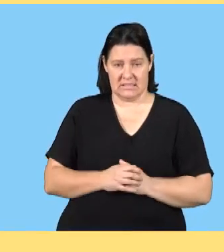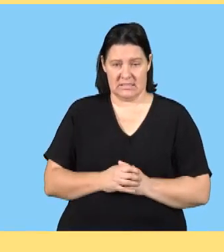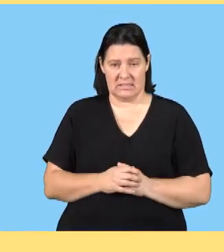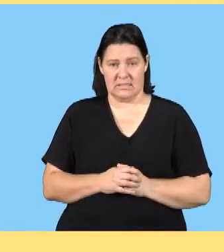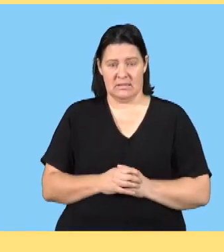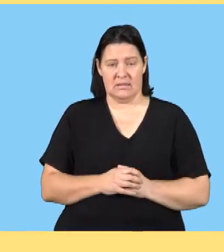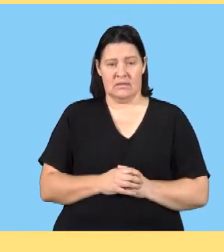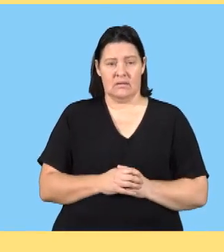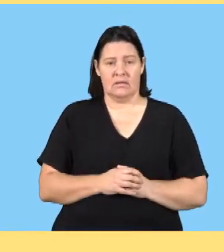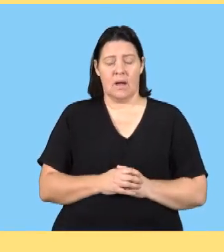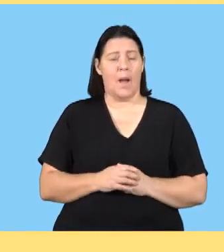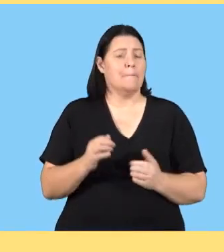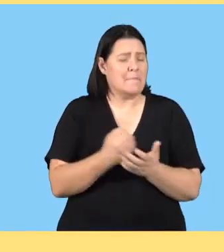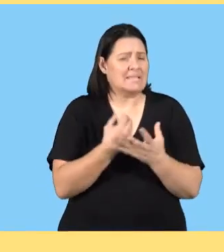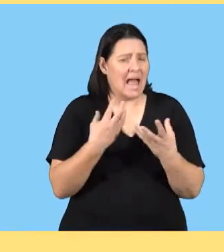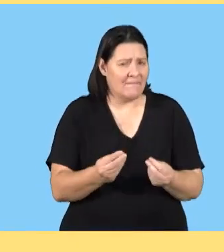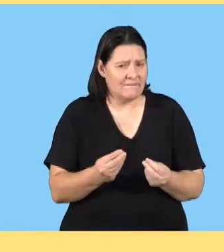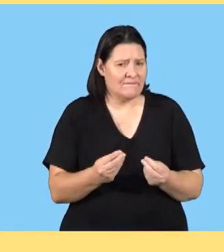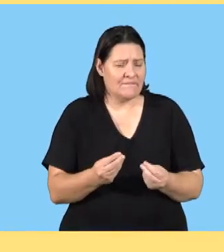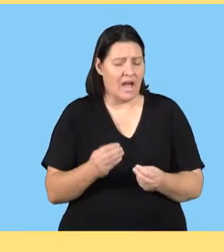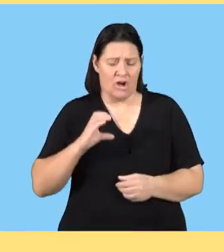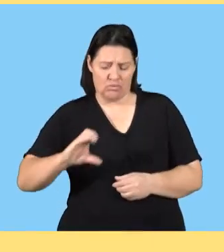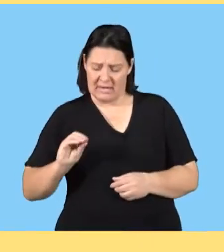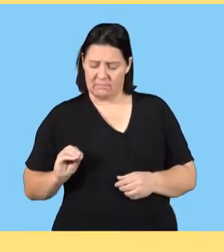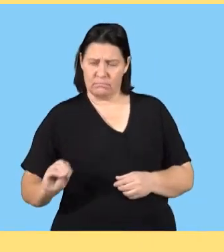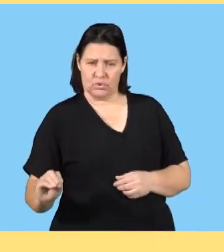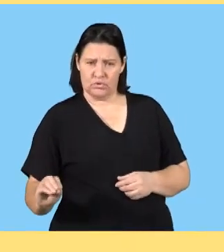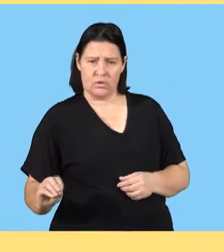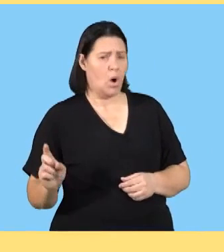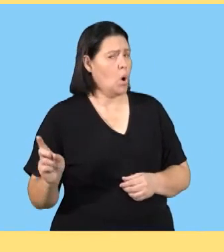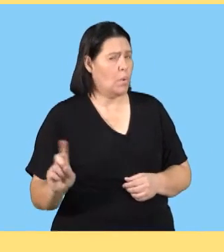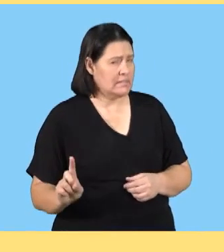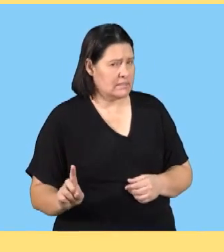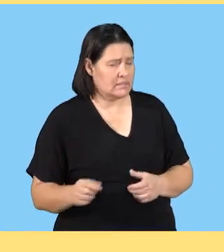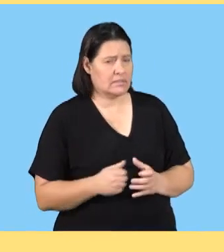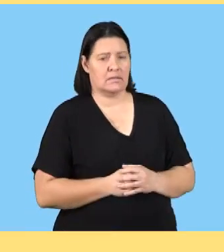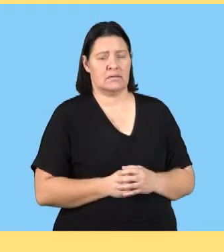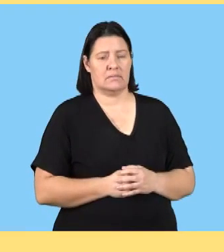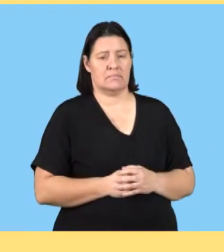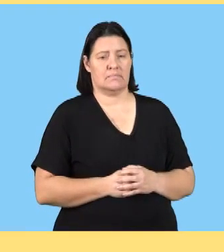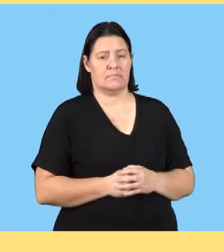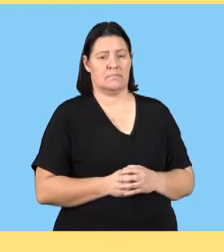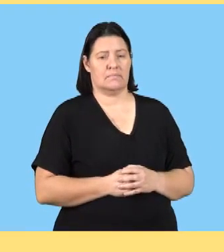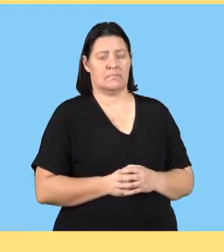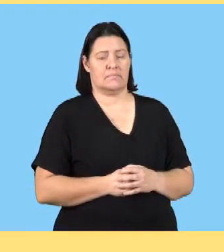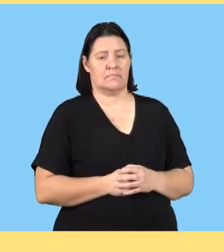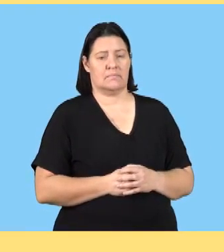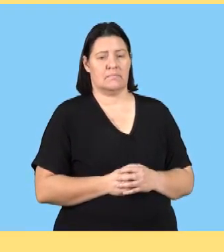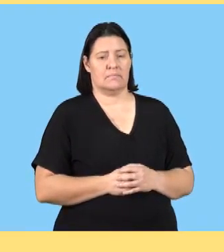340. Then I must have a credit entry. In this case, what is it going to be? It is going to